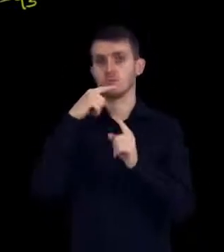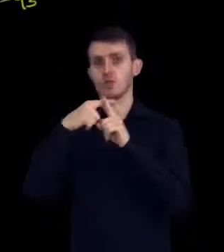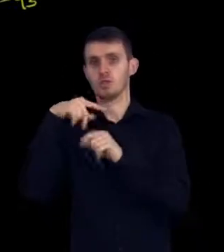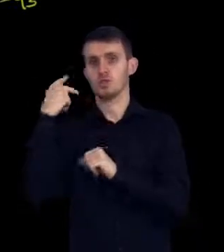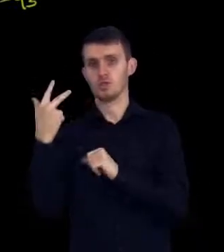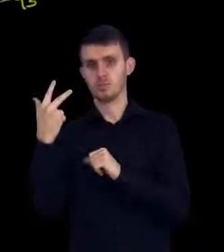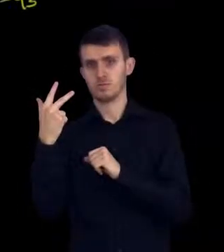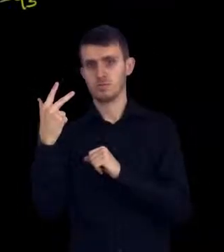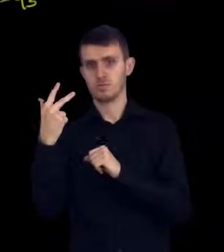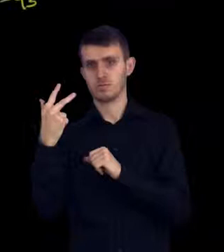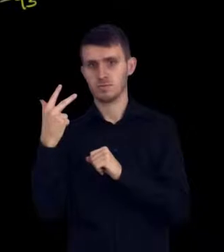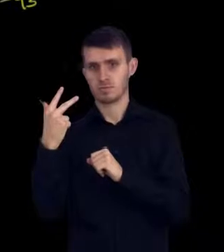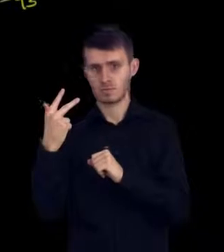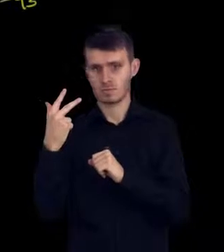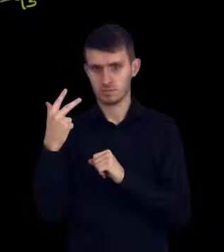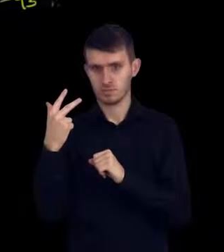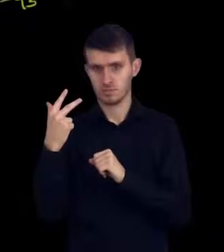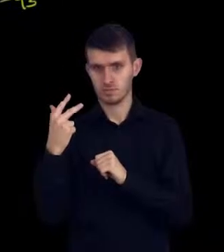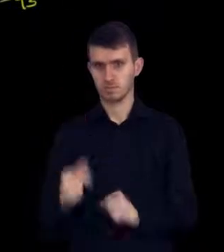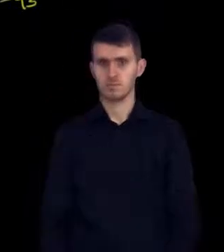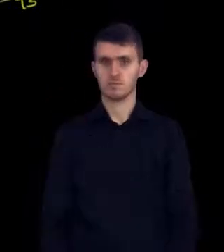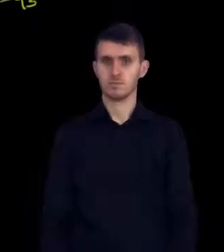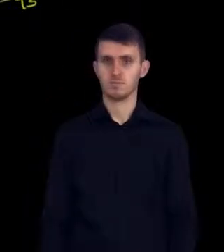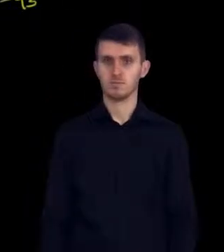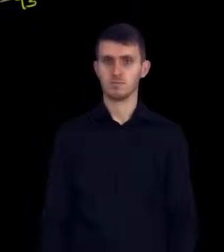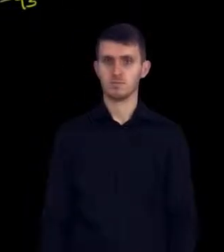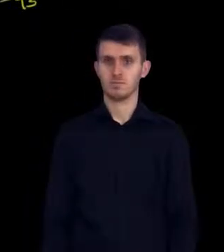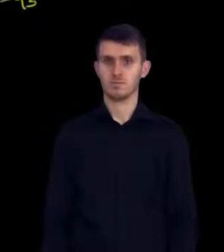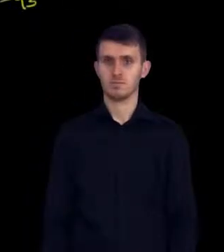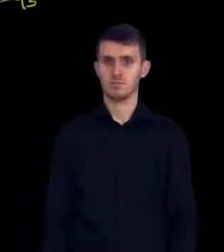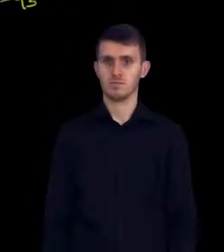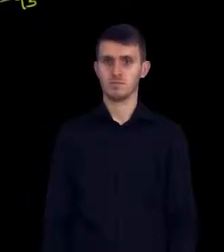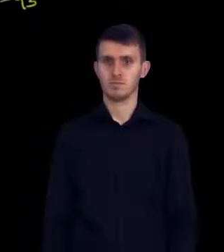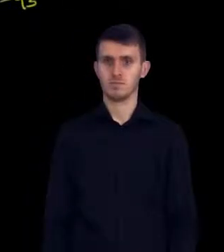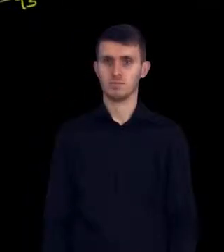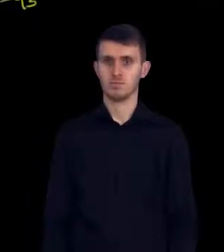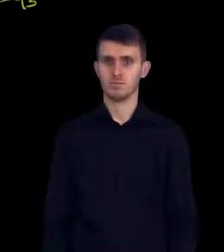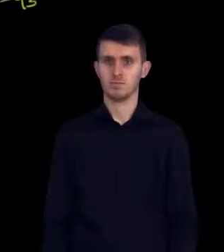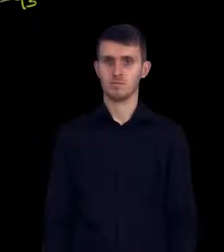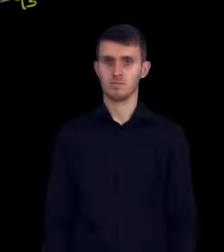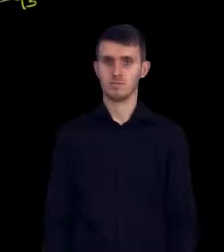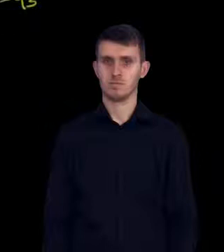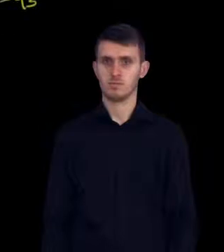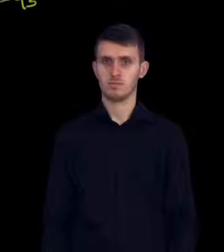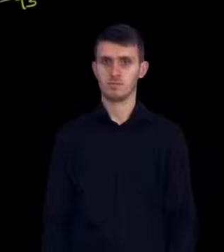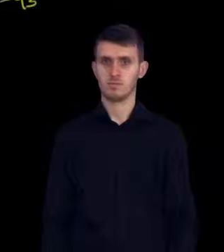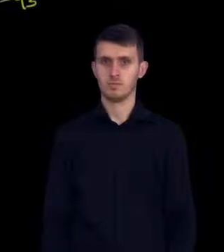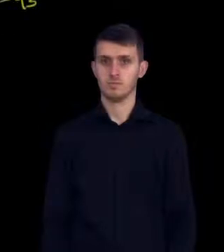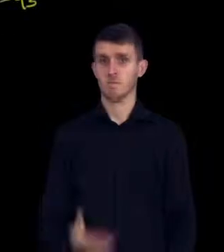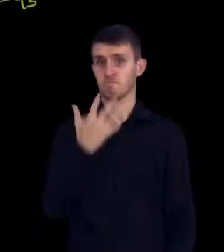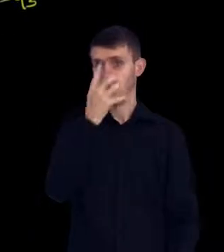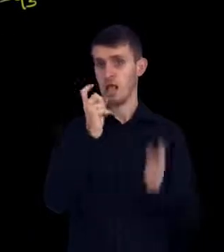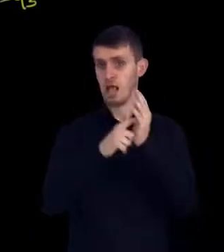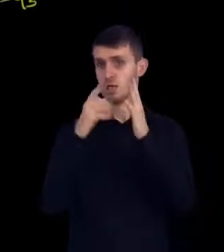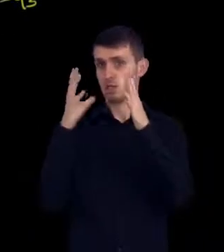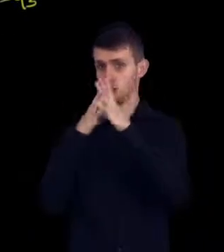10 instead of a t We put a 10 there 5 x 10 + 3+ 3 That's a slightly different